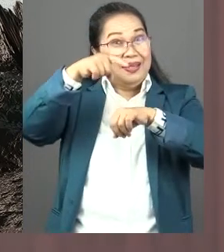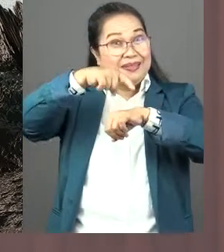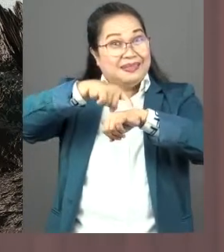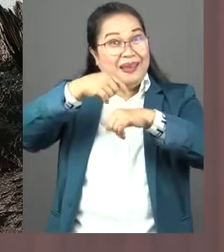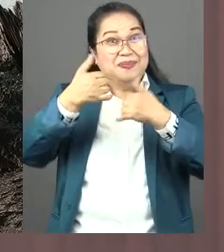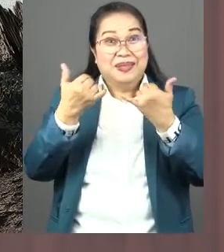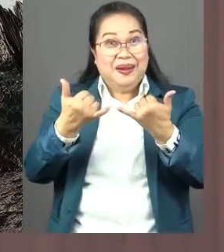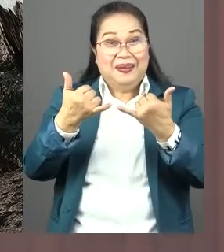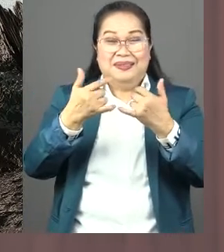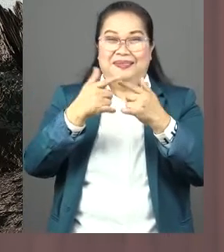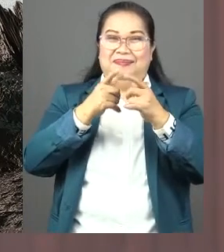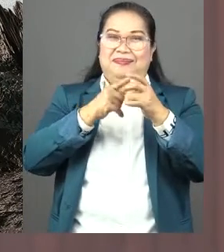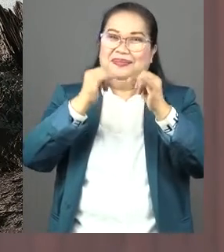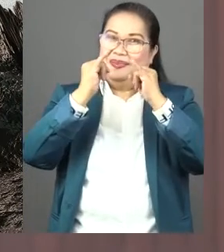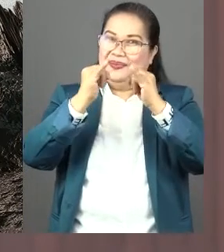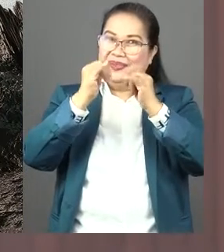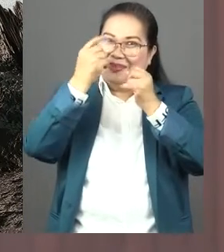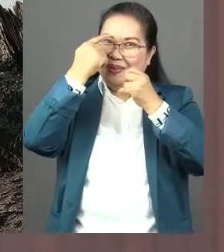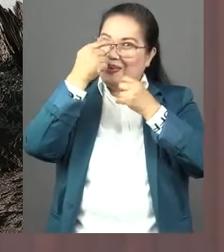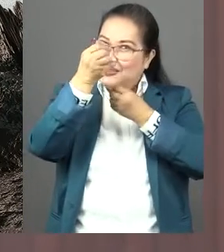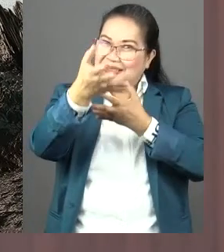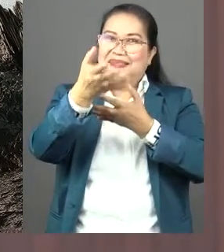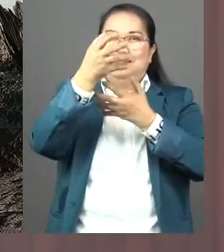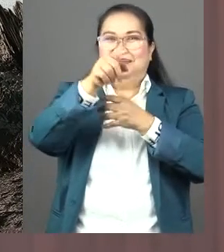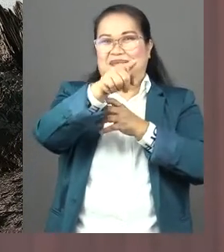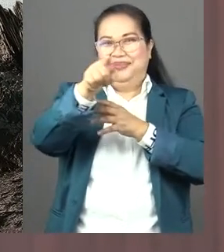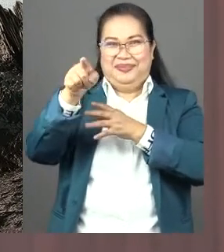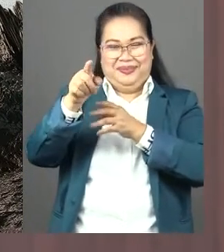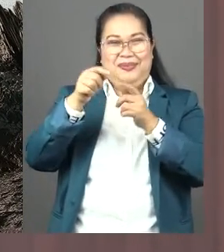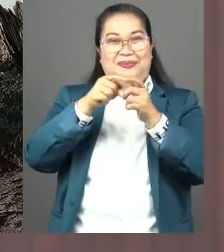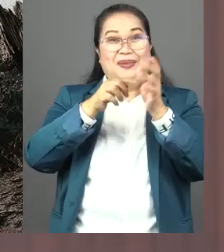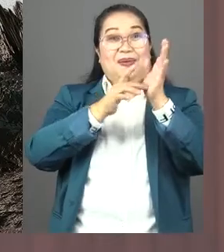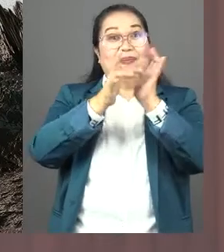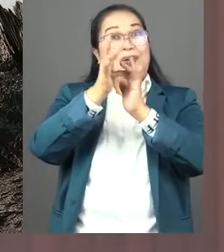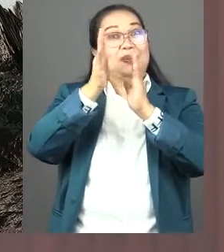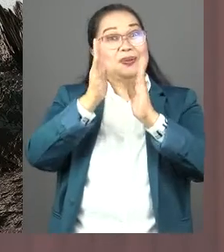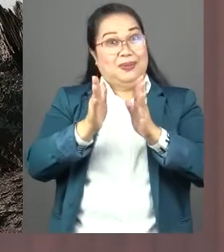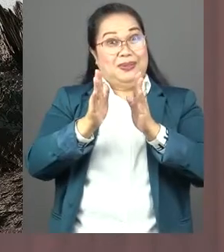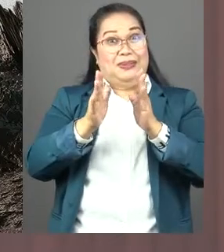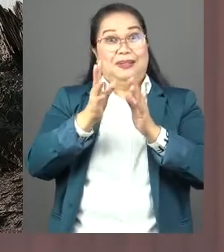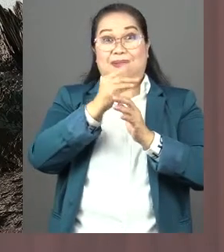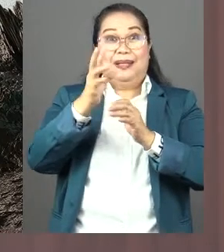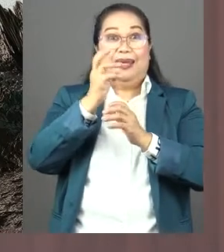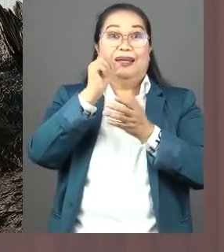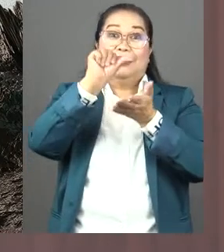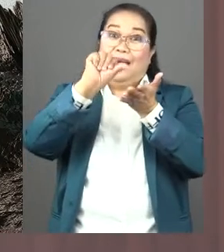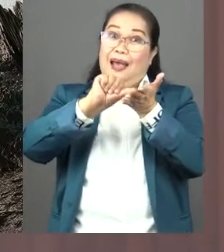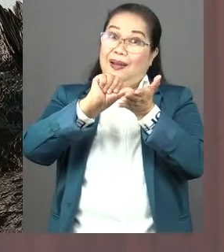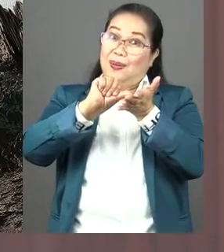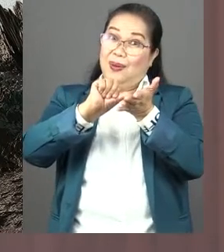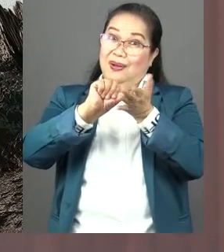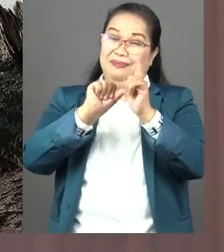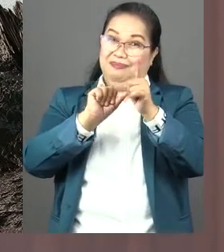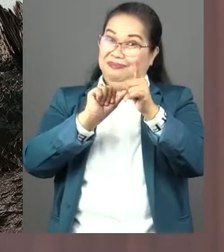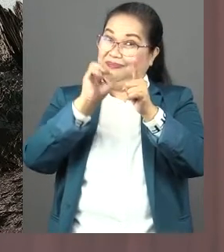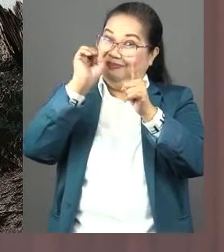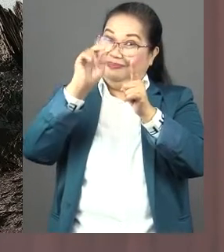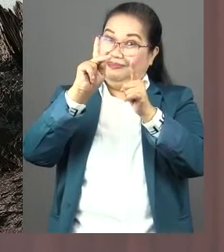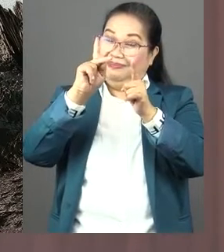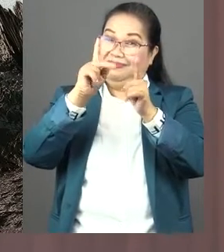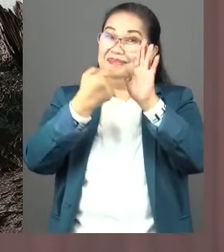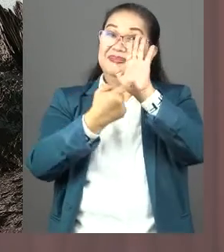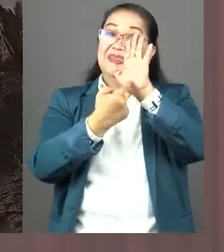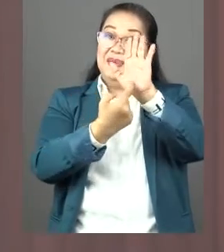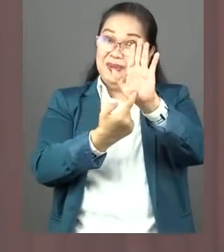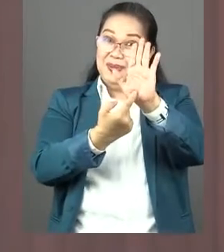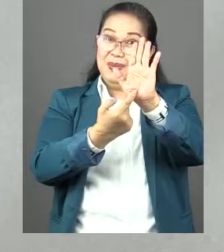to have some instruction for us with regards to Christians and alcohol, okay? So may we show this slide